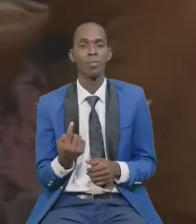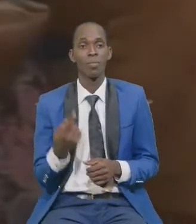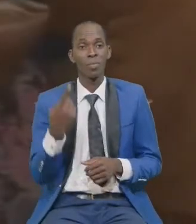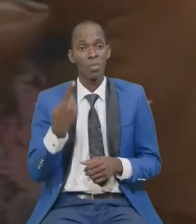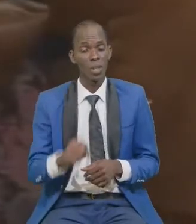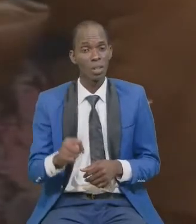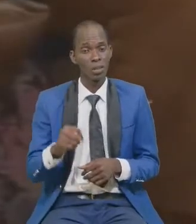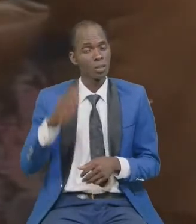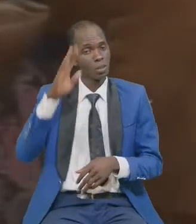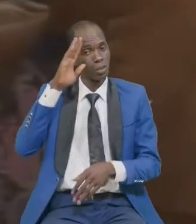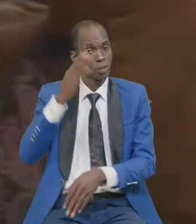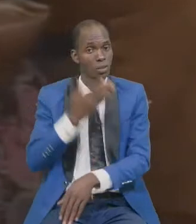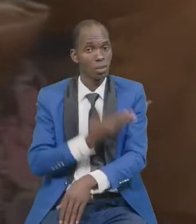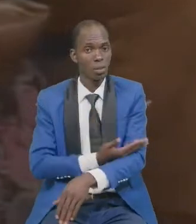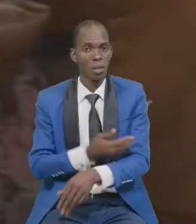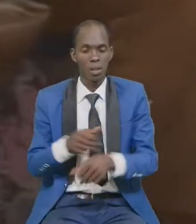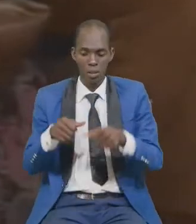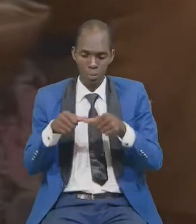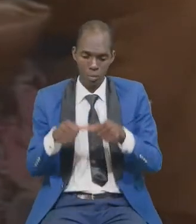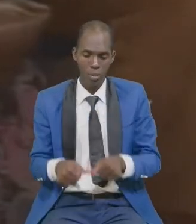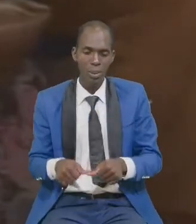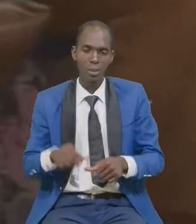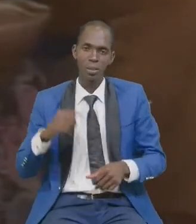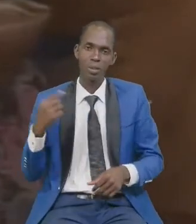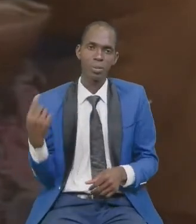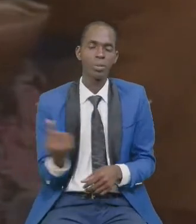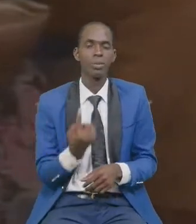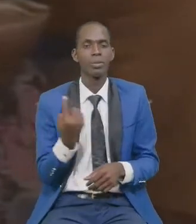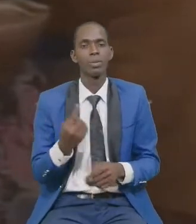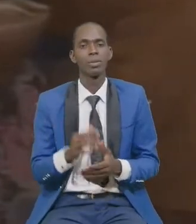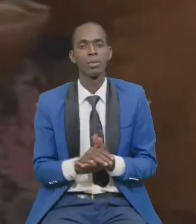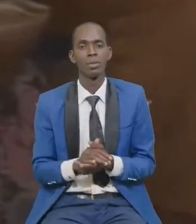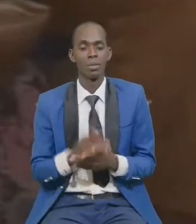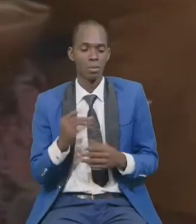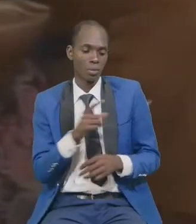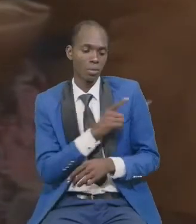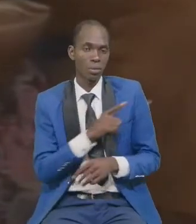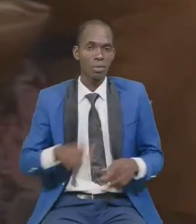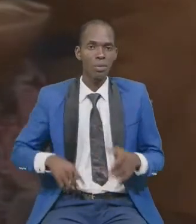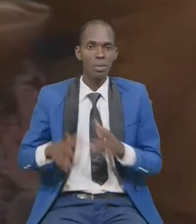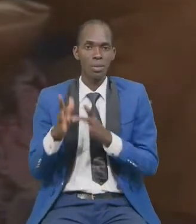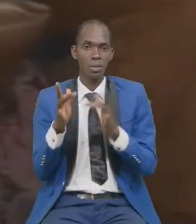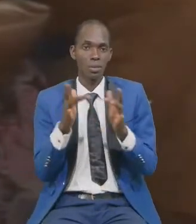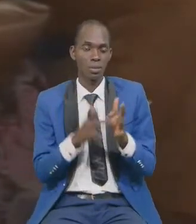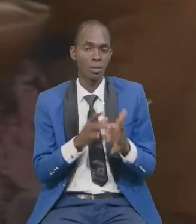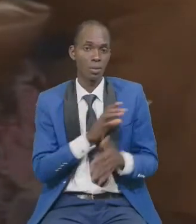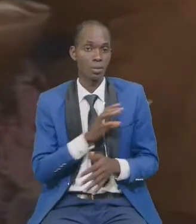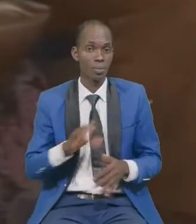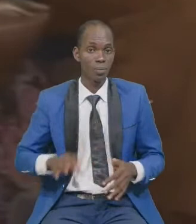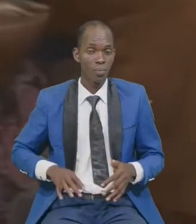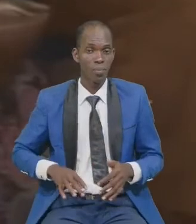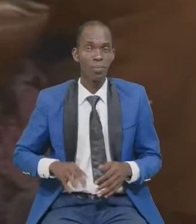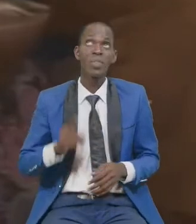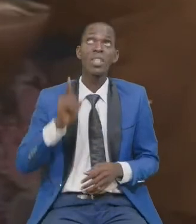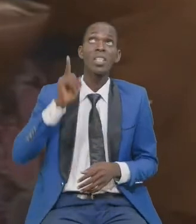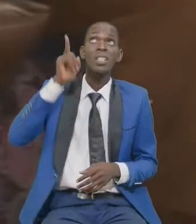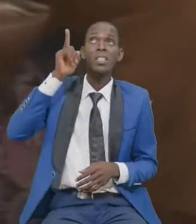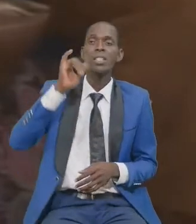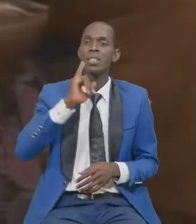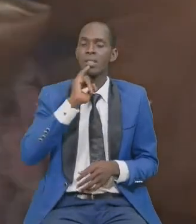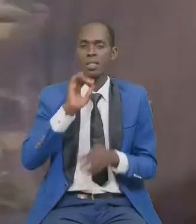Son abideth ever. The Lord Jesus Christ, he is in